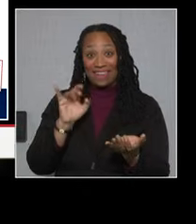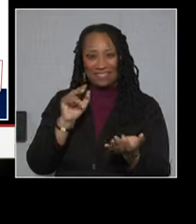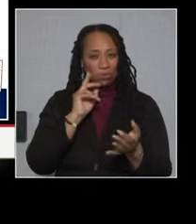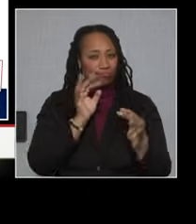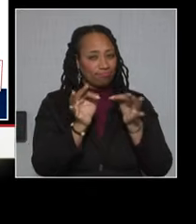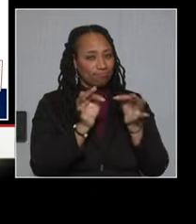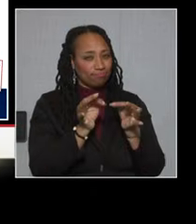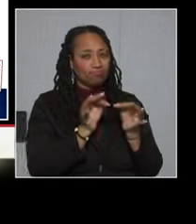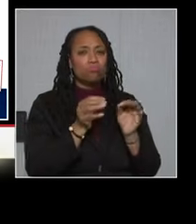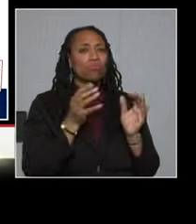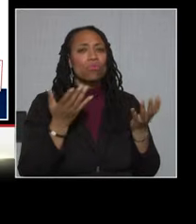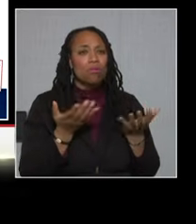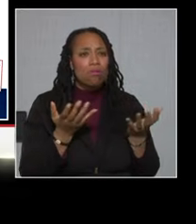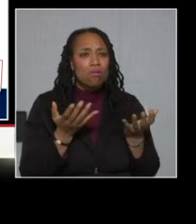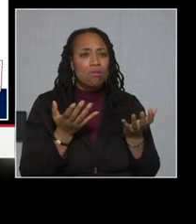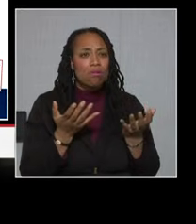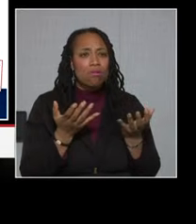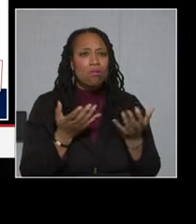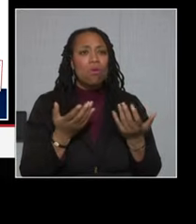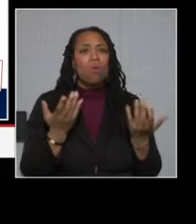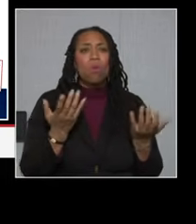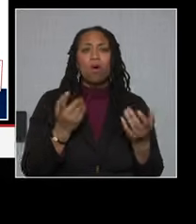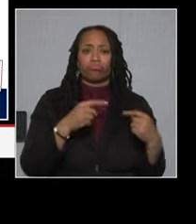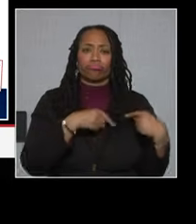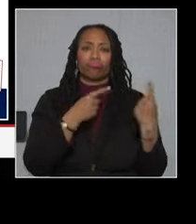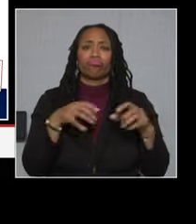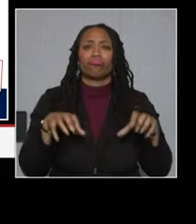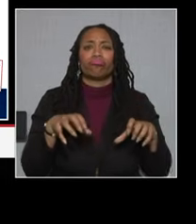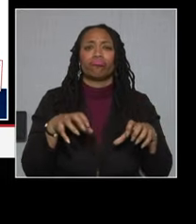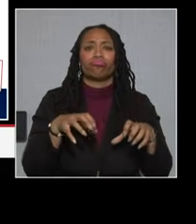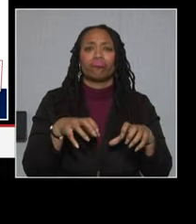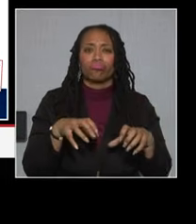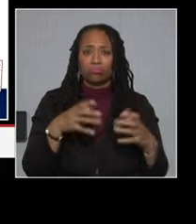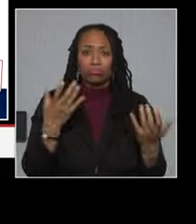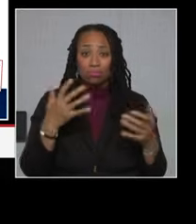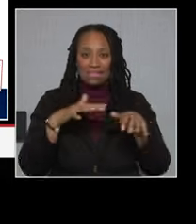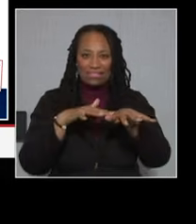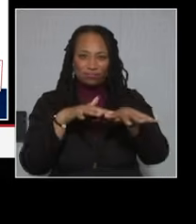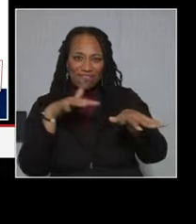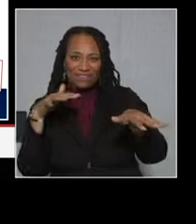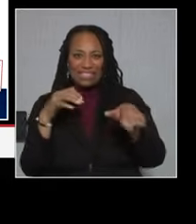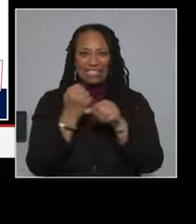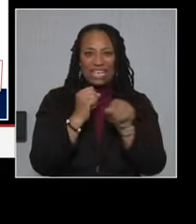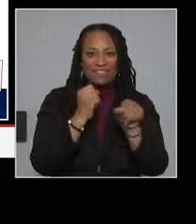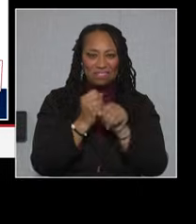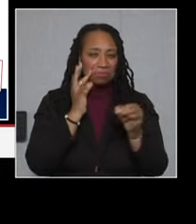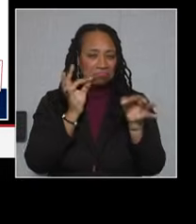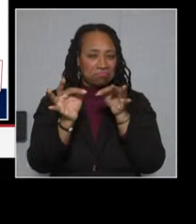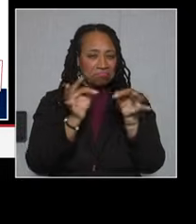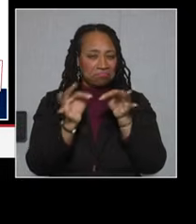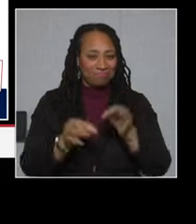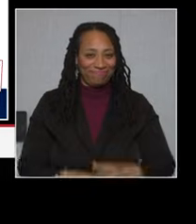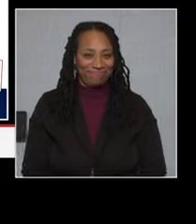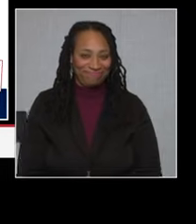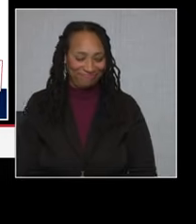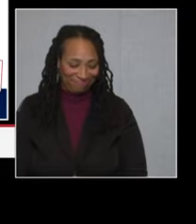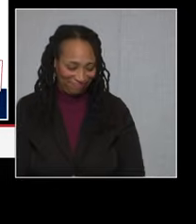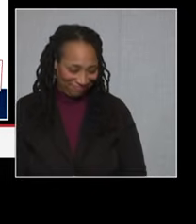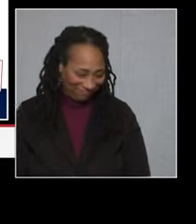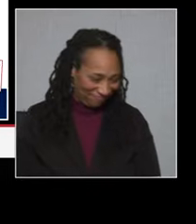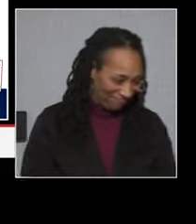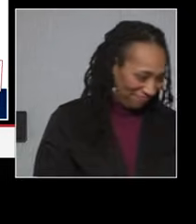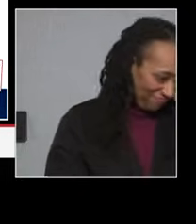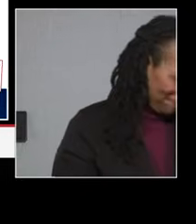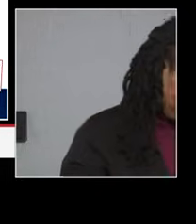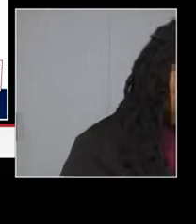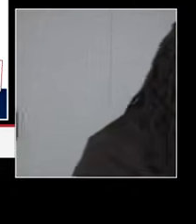been doing in terms of traffic safety. One of the most powerful and probably underreported stories of this year